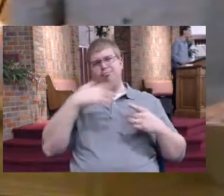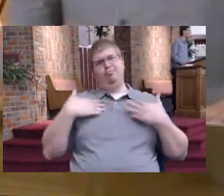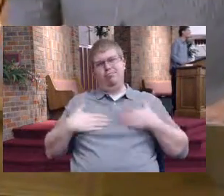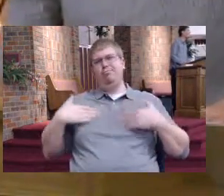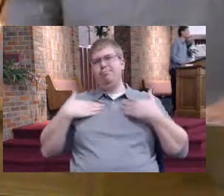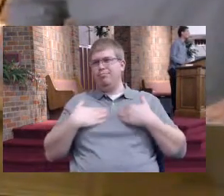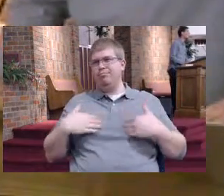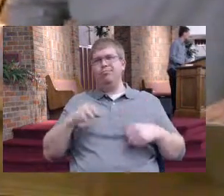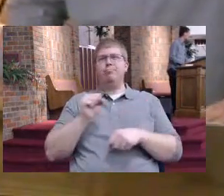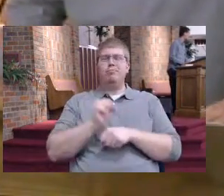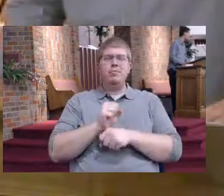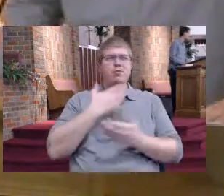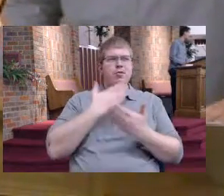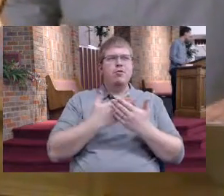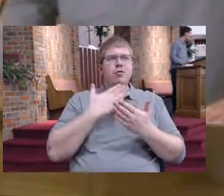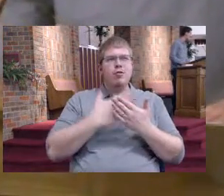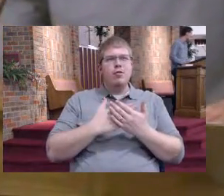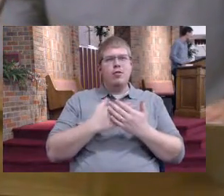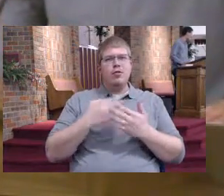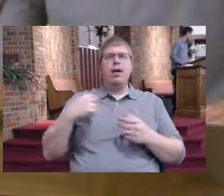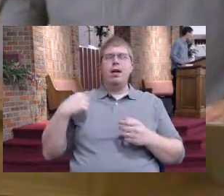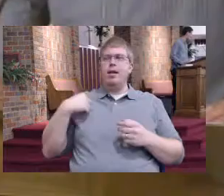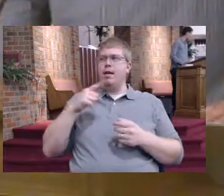Meeting my wife there, we got married in 2008.